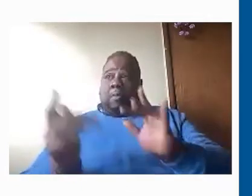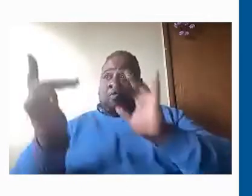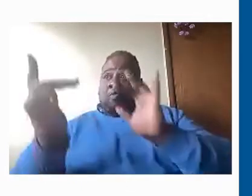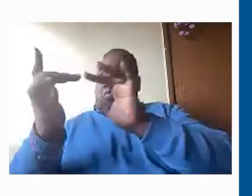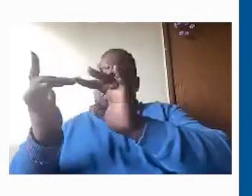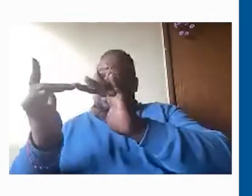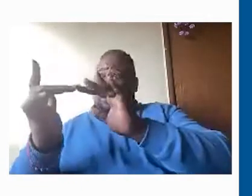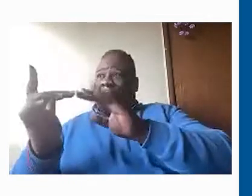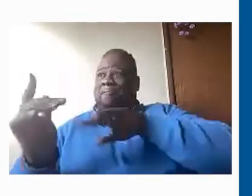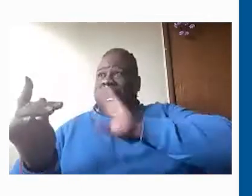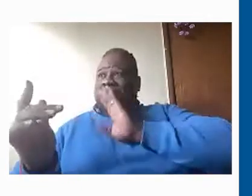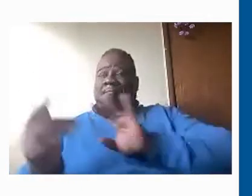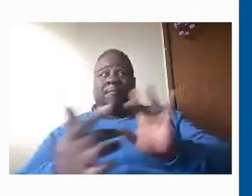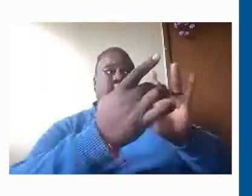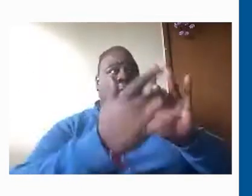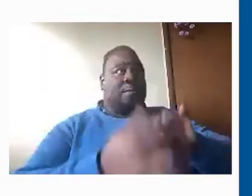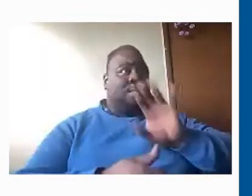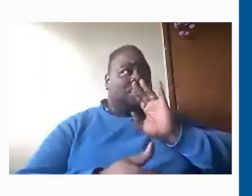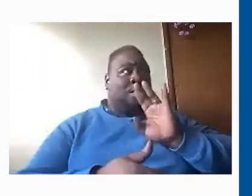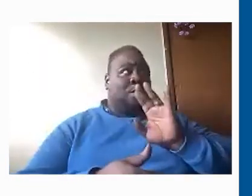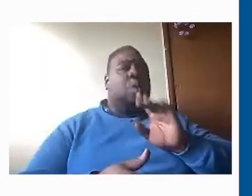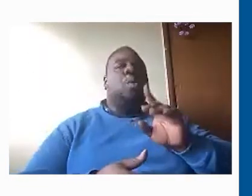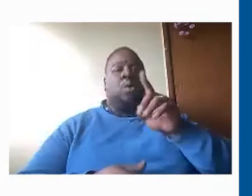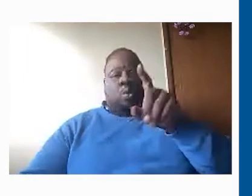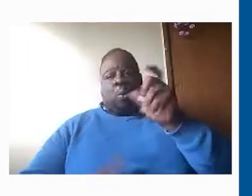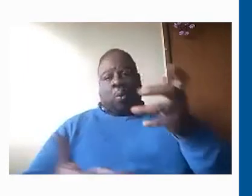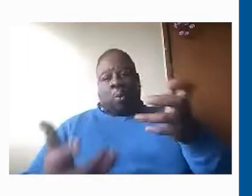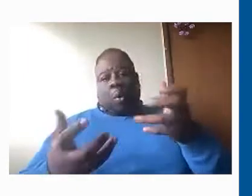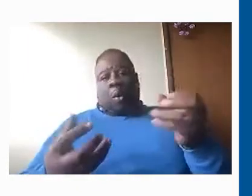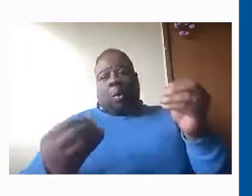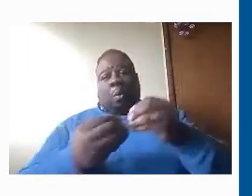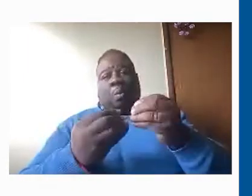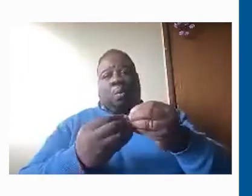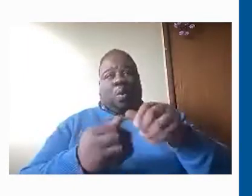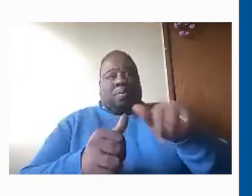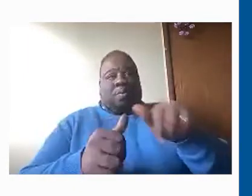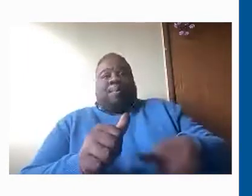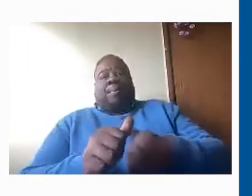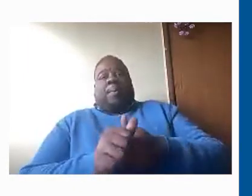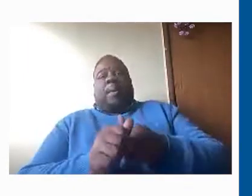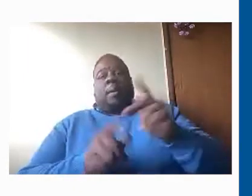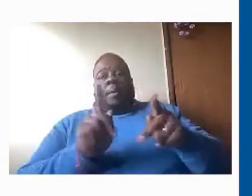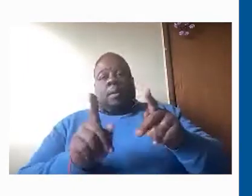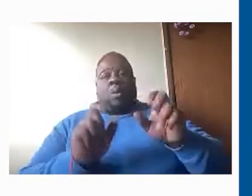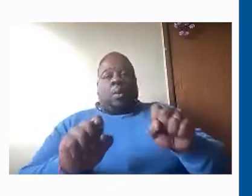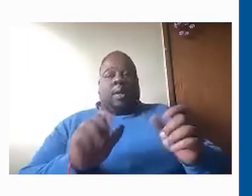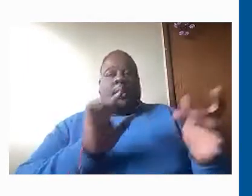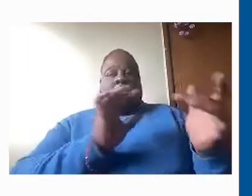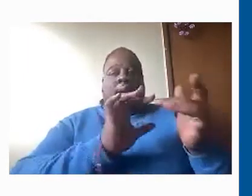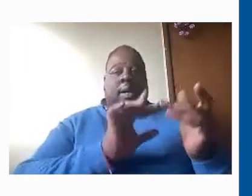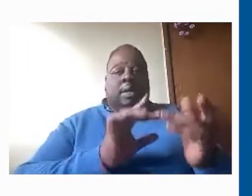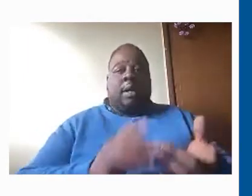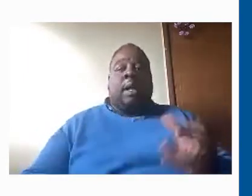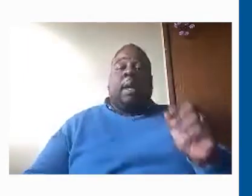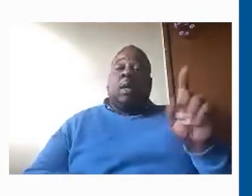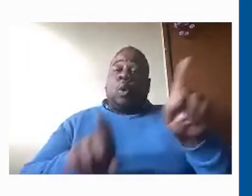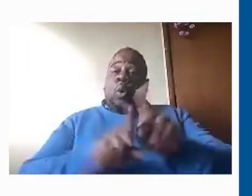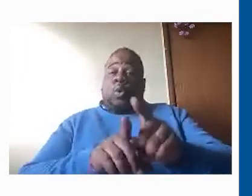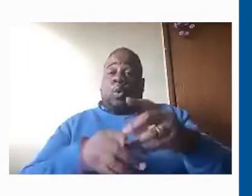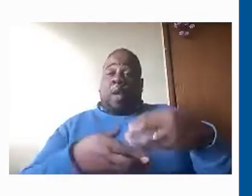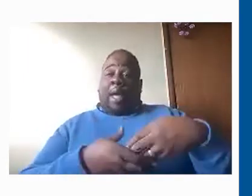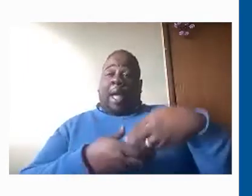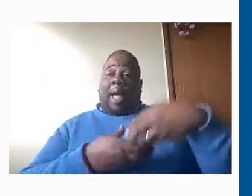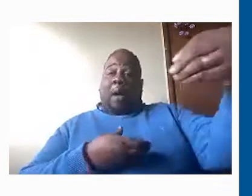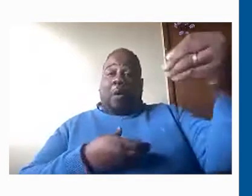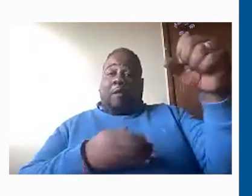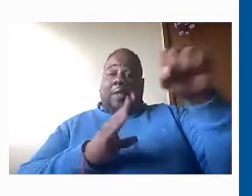to. In addition, it's also important to have out-of-state contacts. So if maybe you have a contact in Florida,